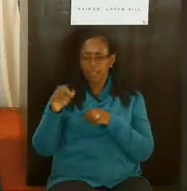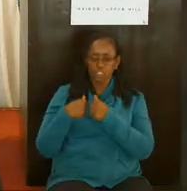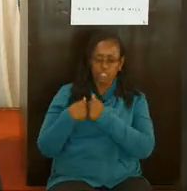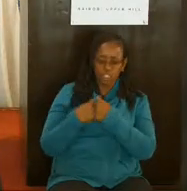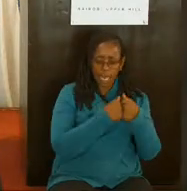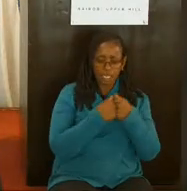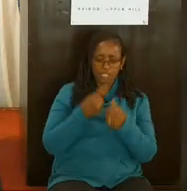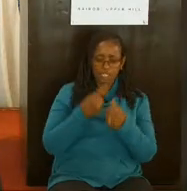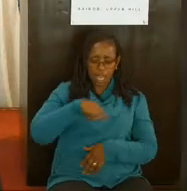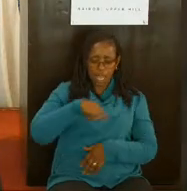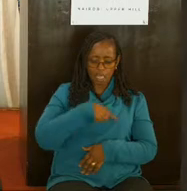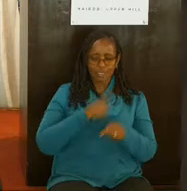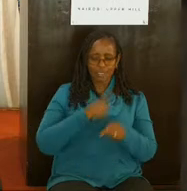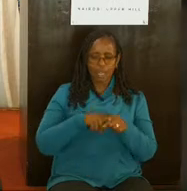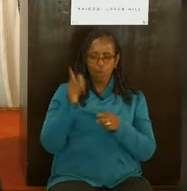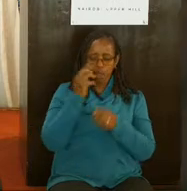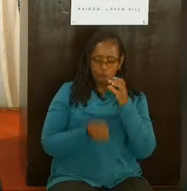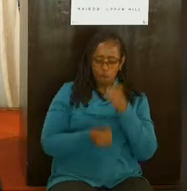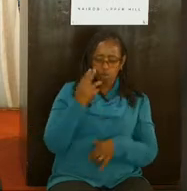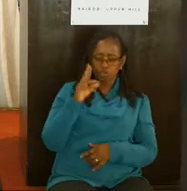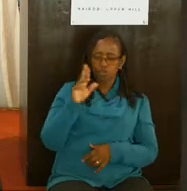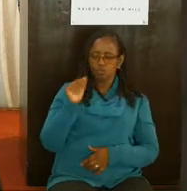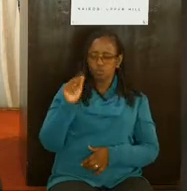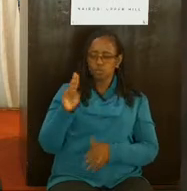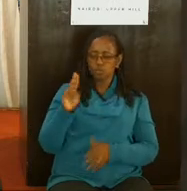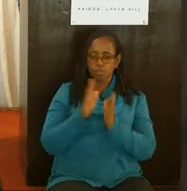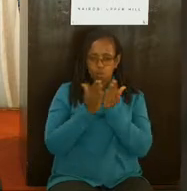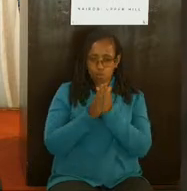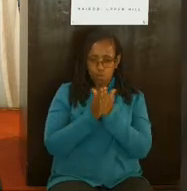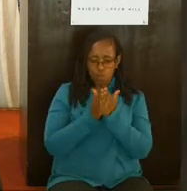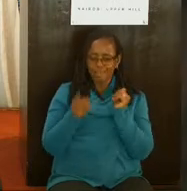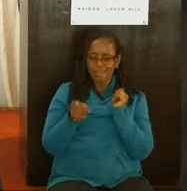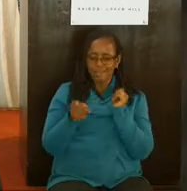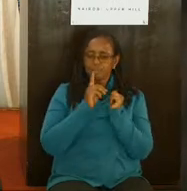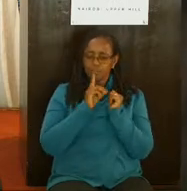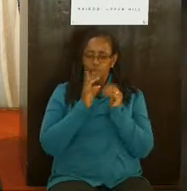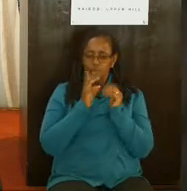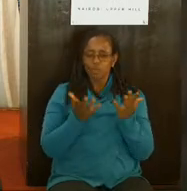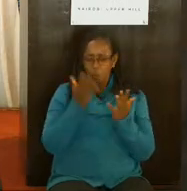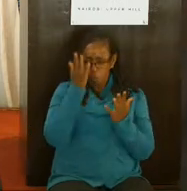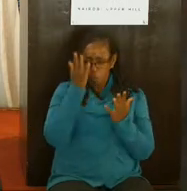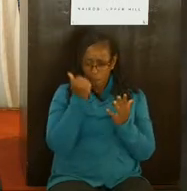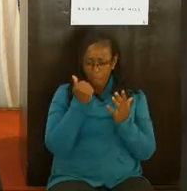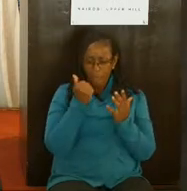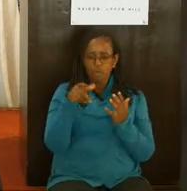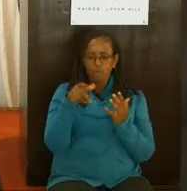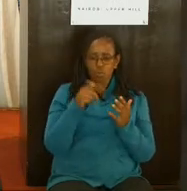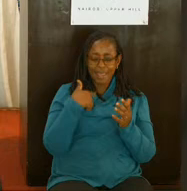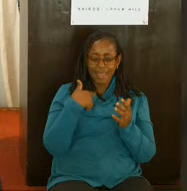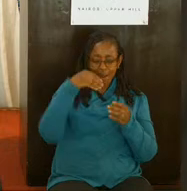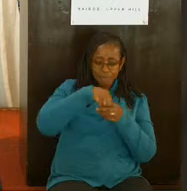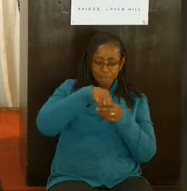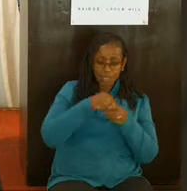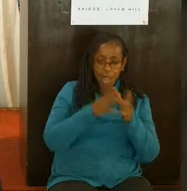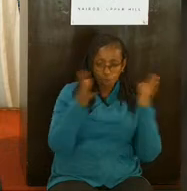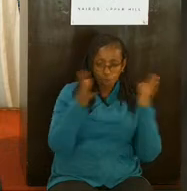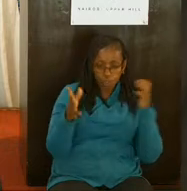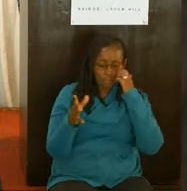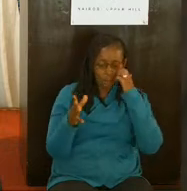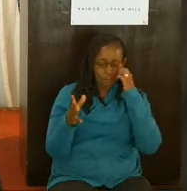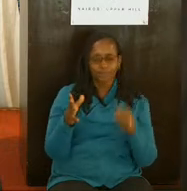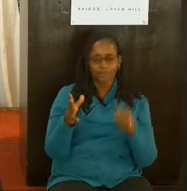us when we were launching the Autobook the one that is on the table and she said why do we invest a lot in